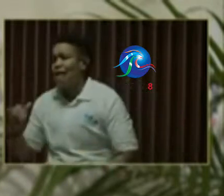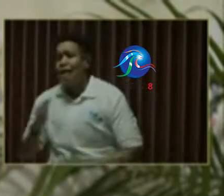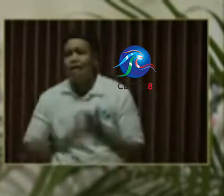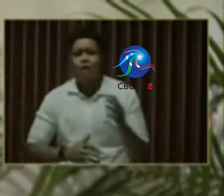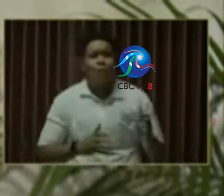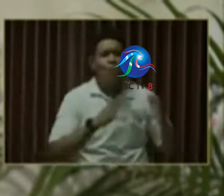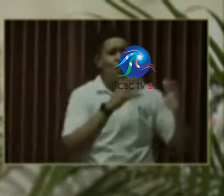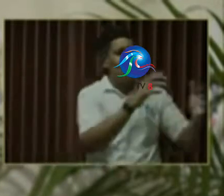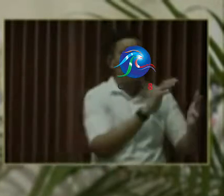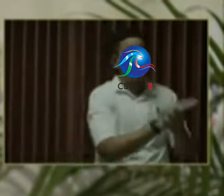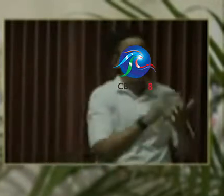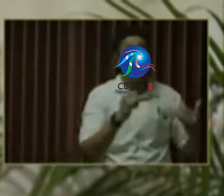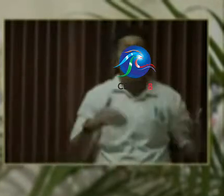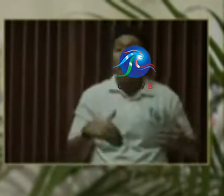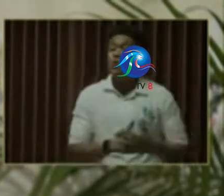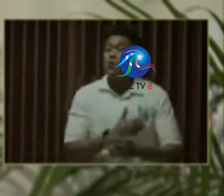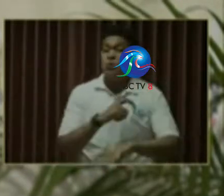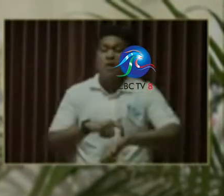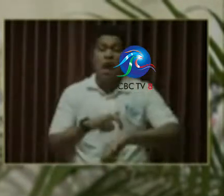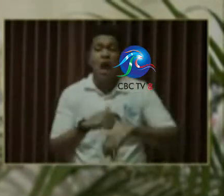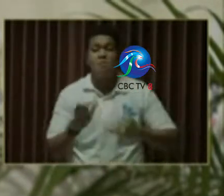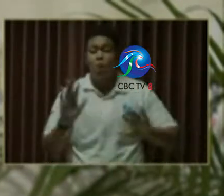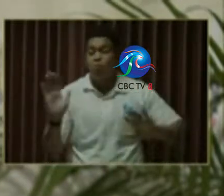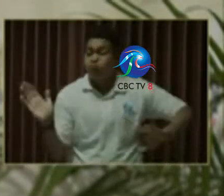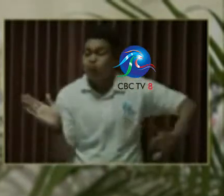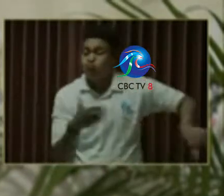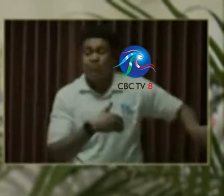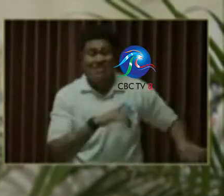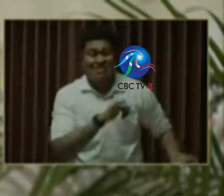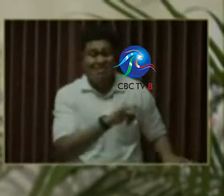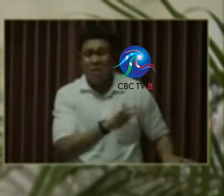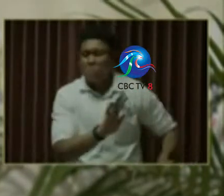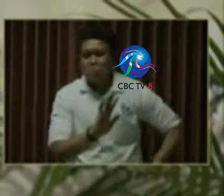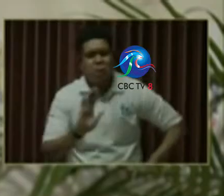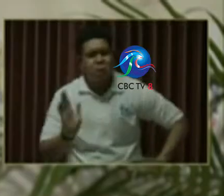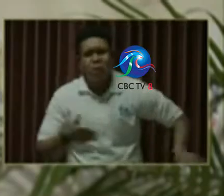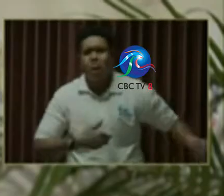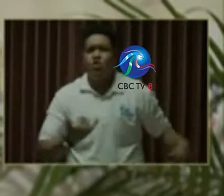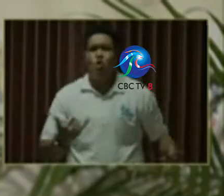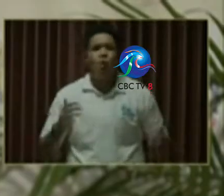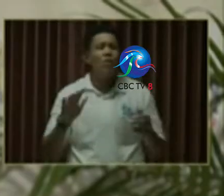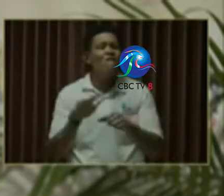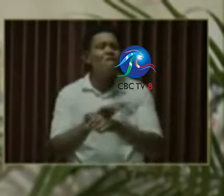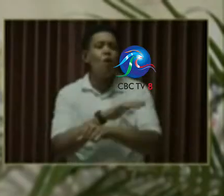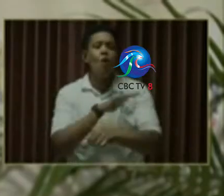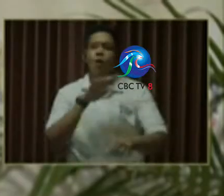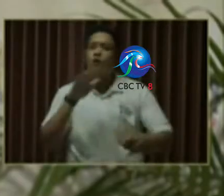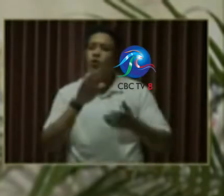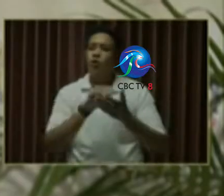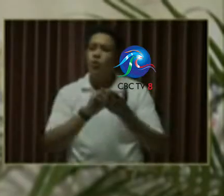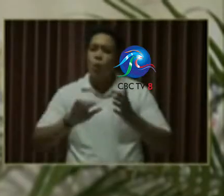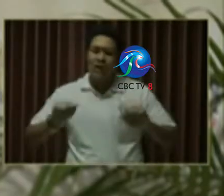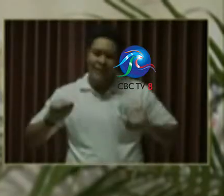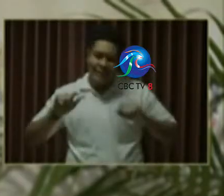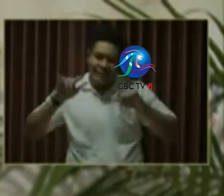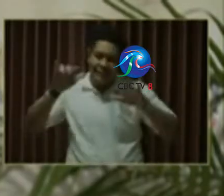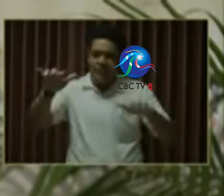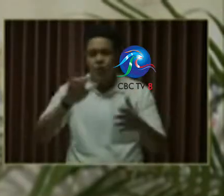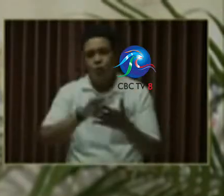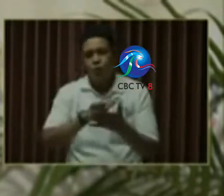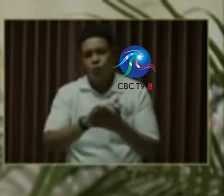we're transitioning to a new phase in terms of our students being back fully into the face-to-face